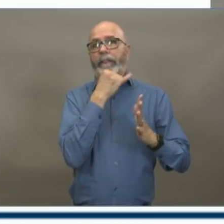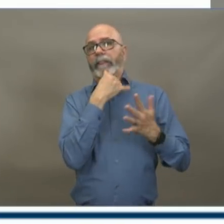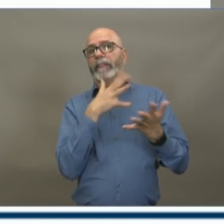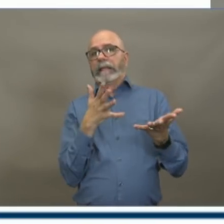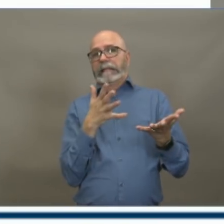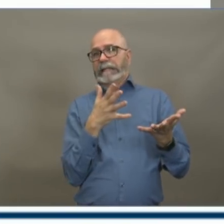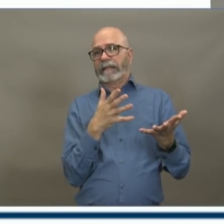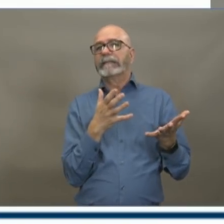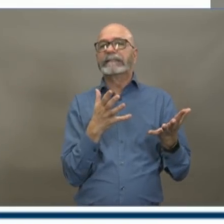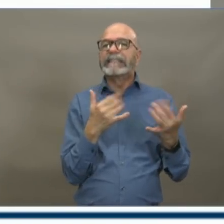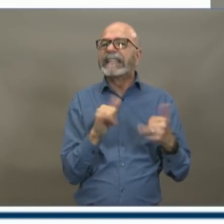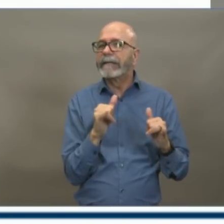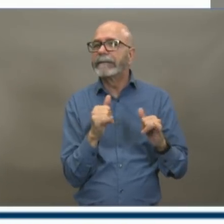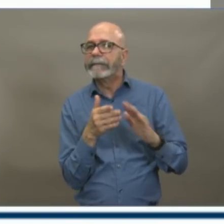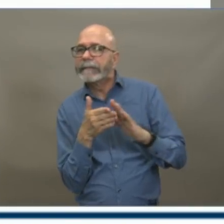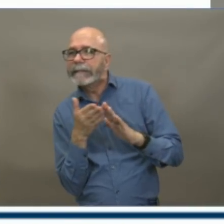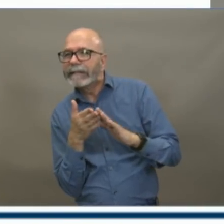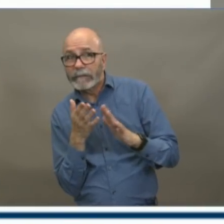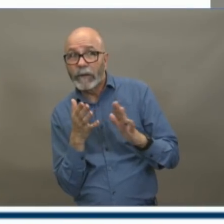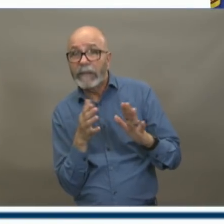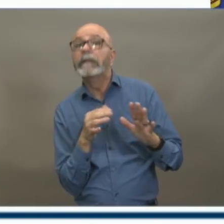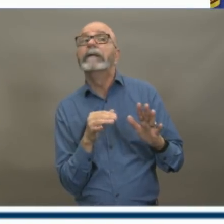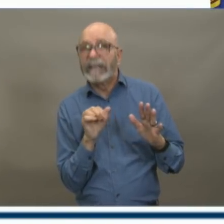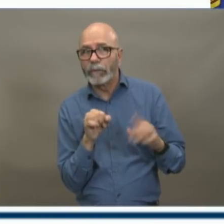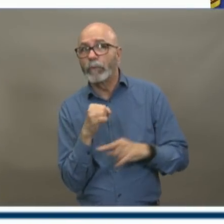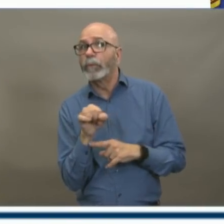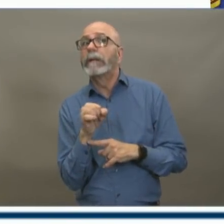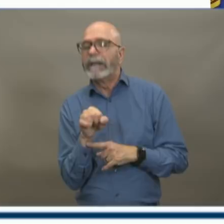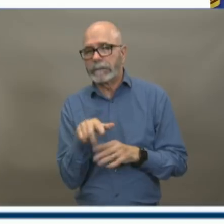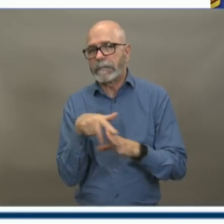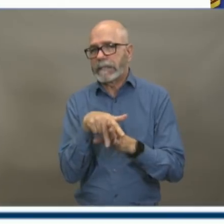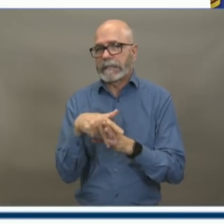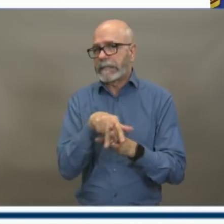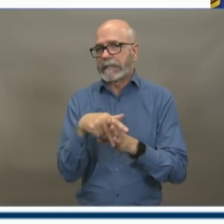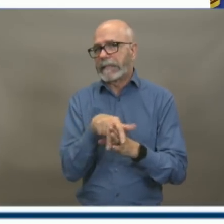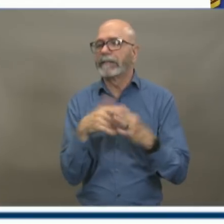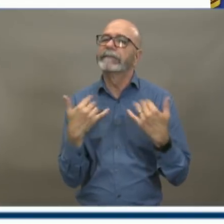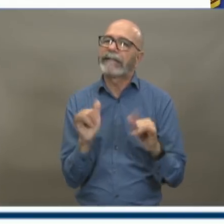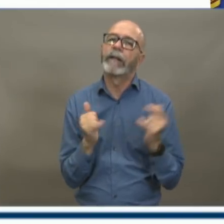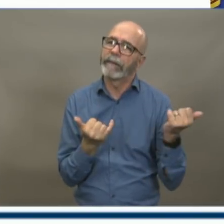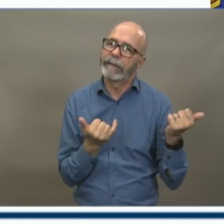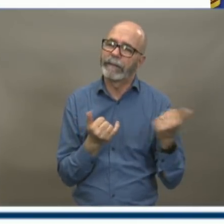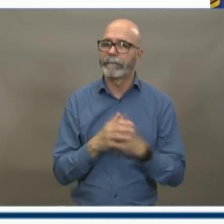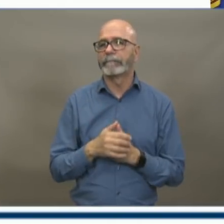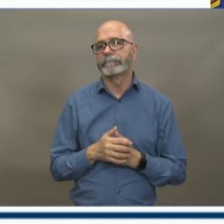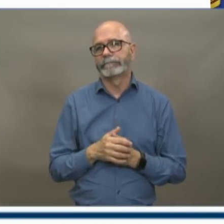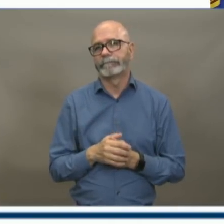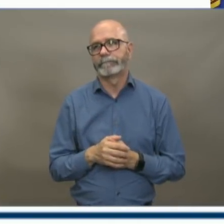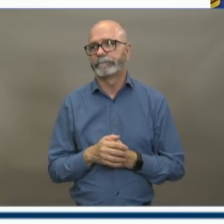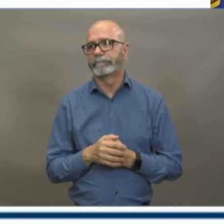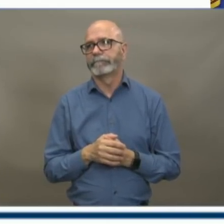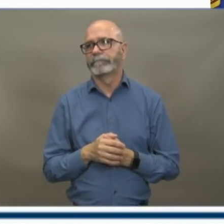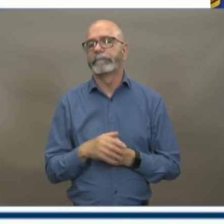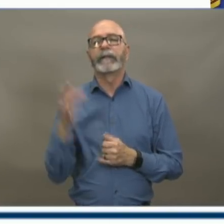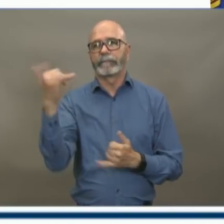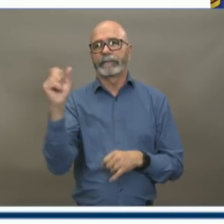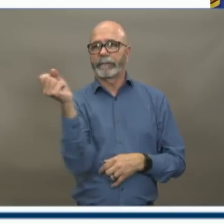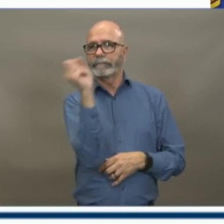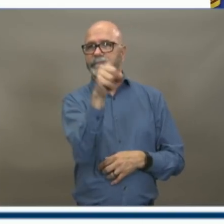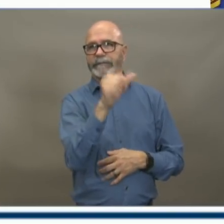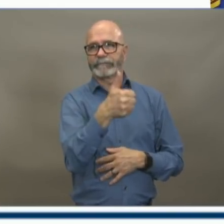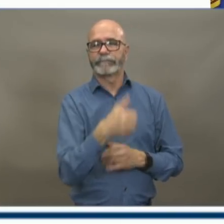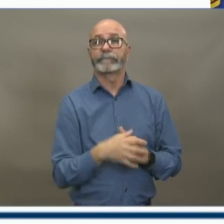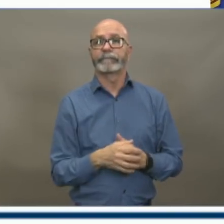long-term certainty of supply. Go ahead with your follow-up. And I'm just wondering if you can clarify a little bit on this